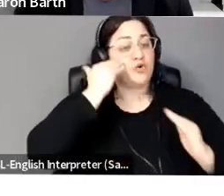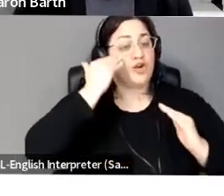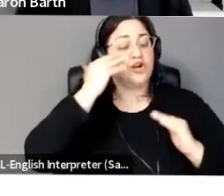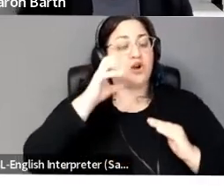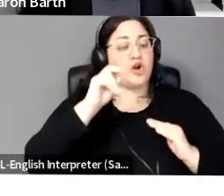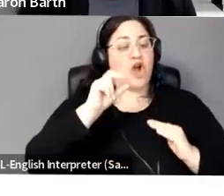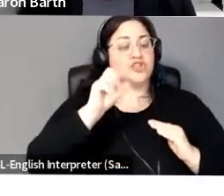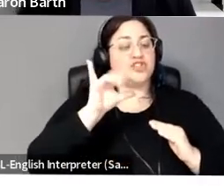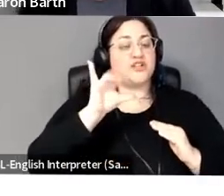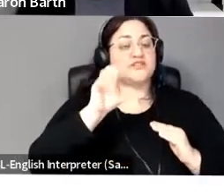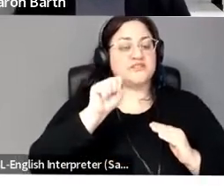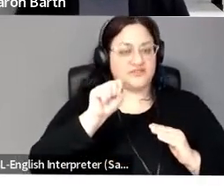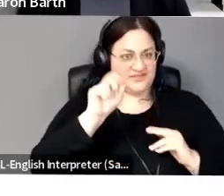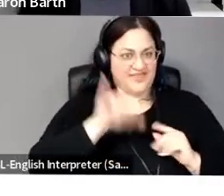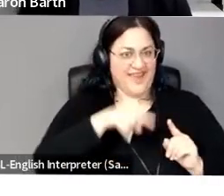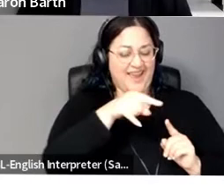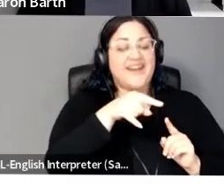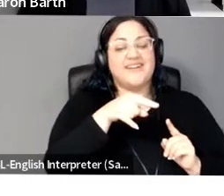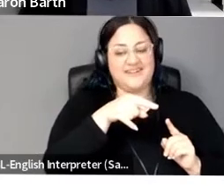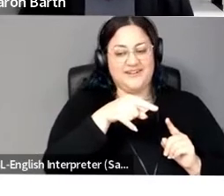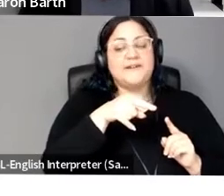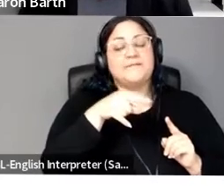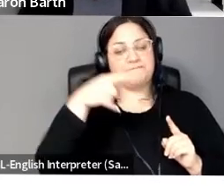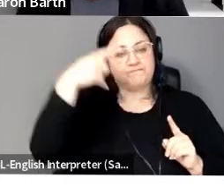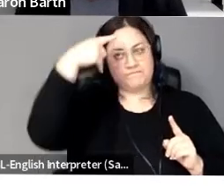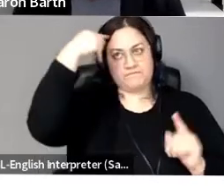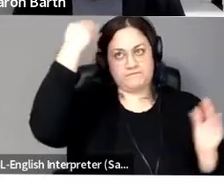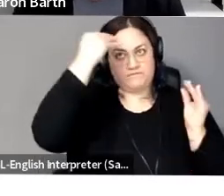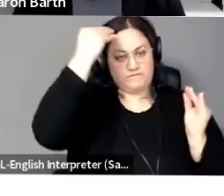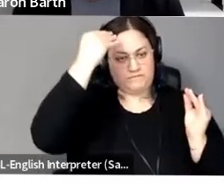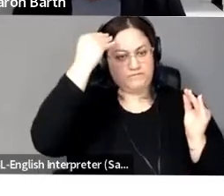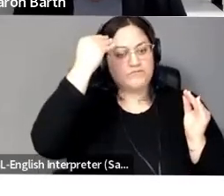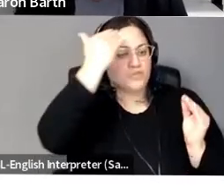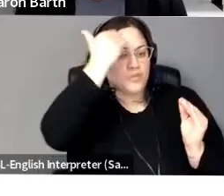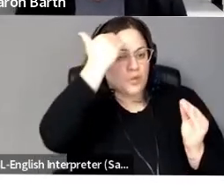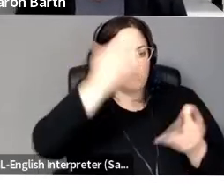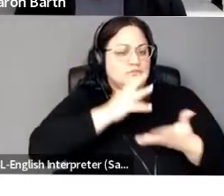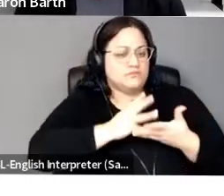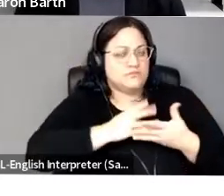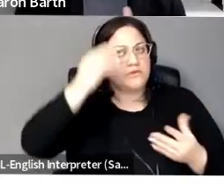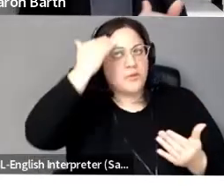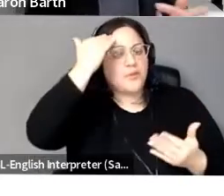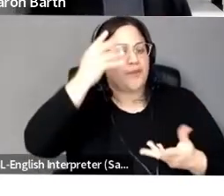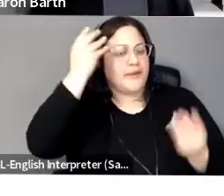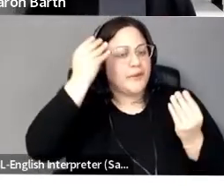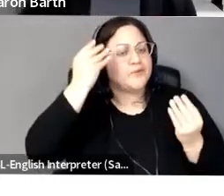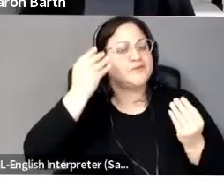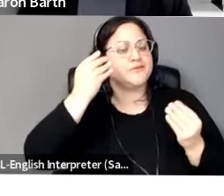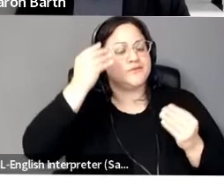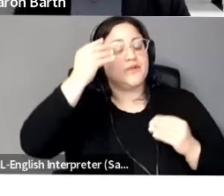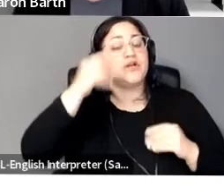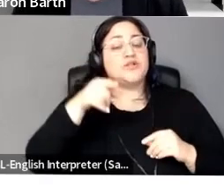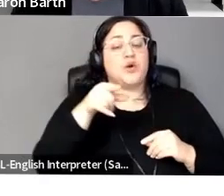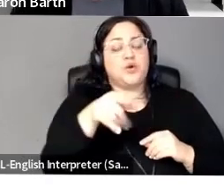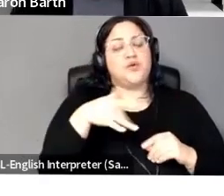think intuition lies on this spectrum of system 1 and system 2? Is it subconscious or